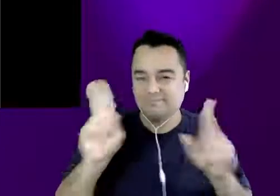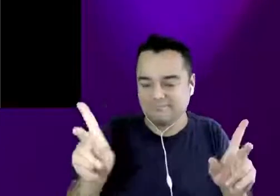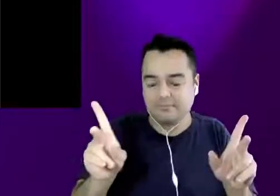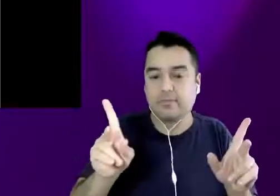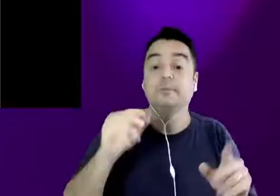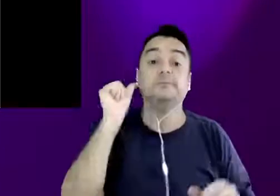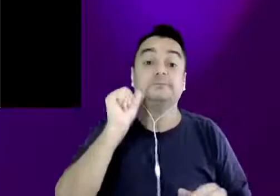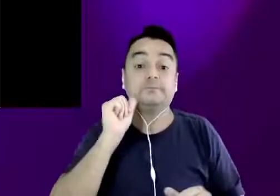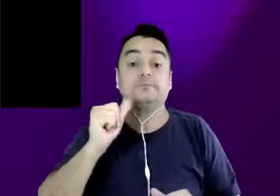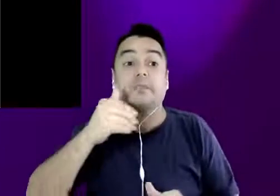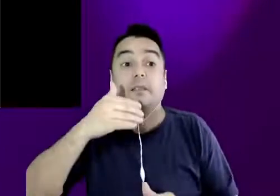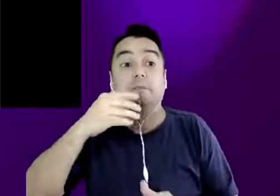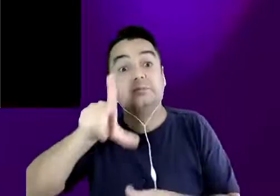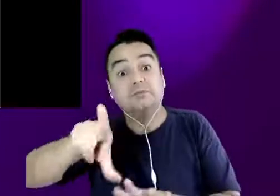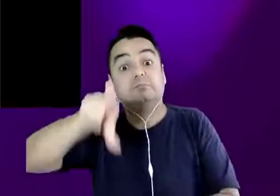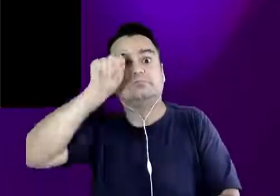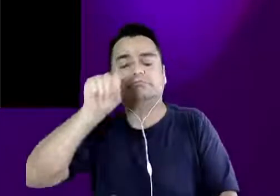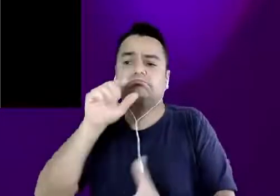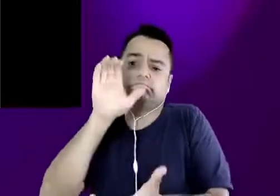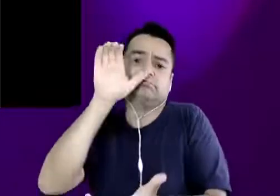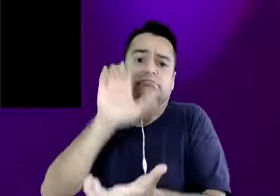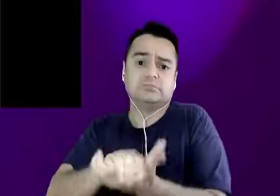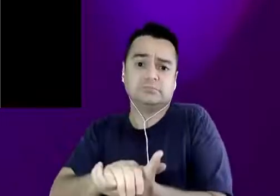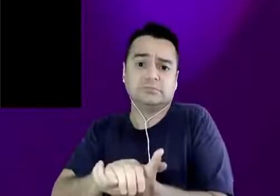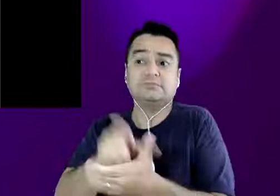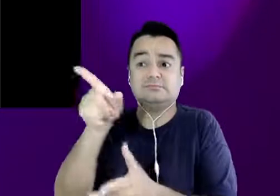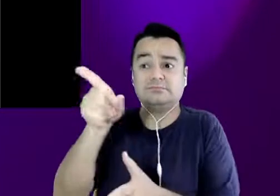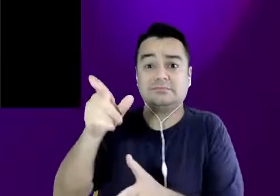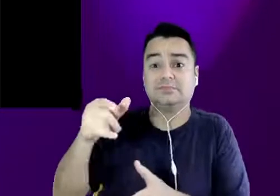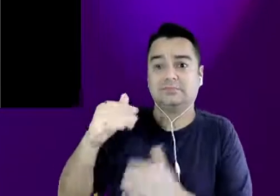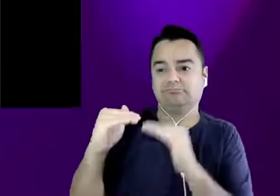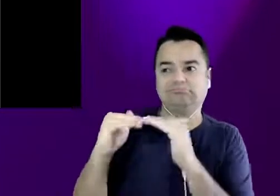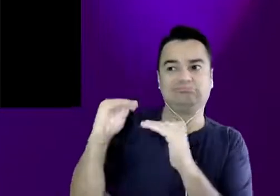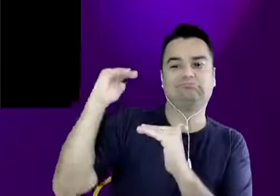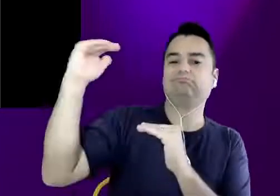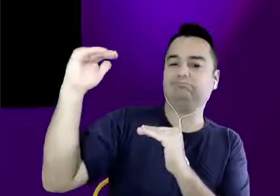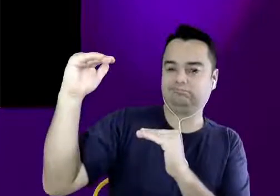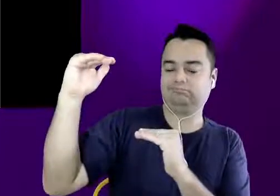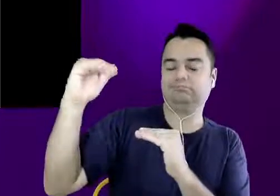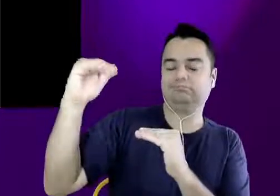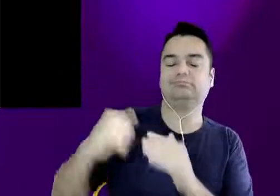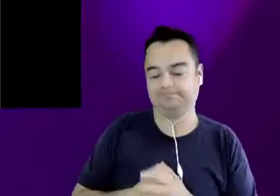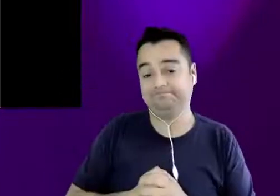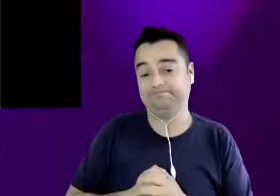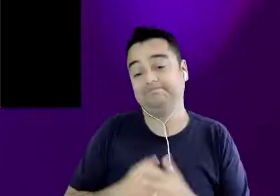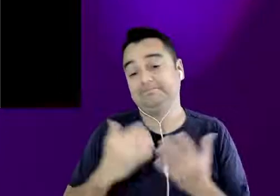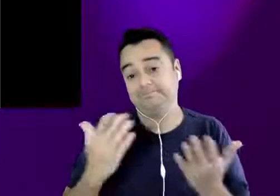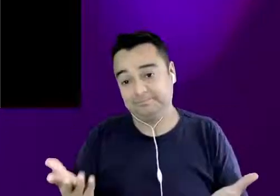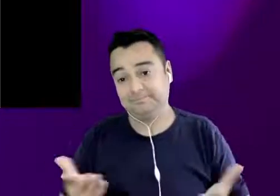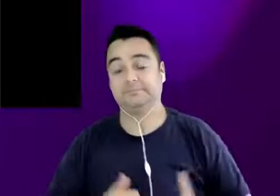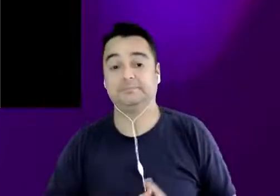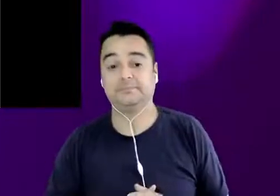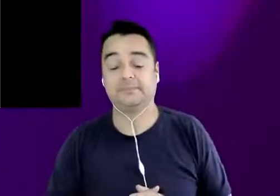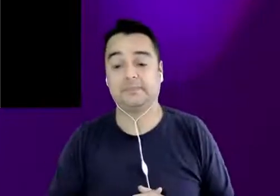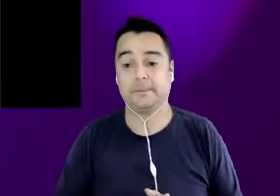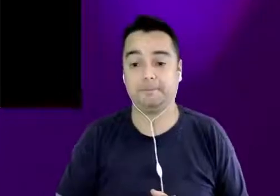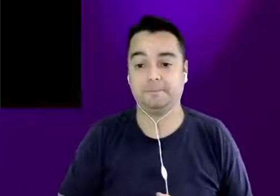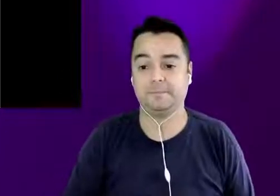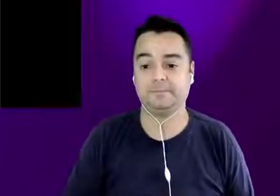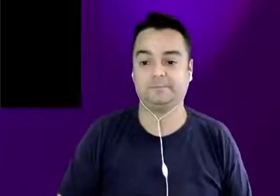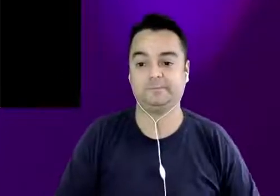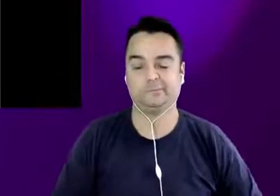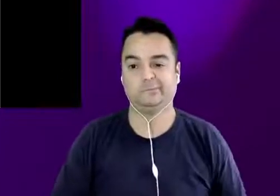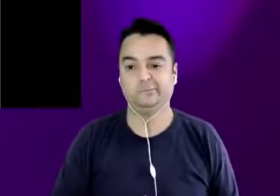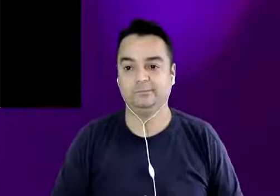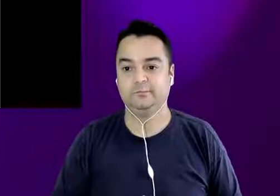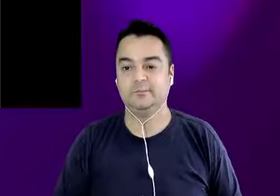level. But if there are 4 women every 3 men that they get a degree, and this is not only in the United States, we